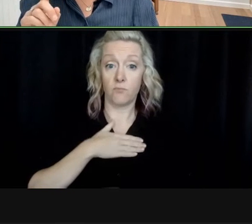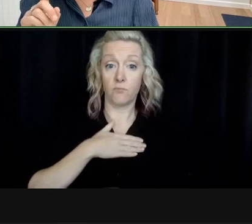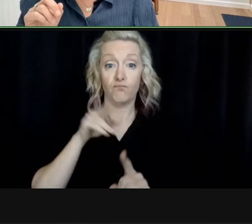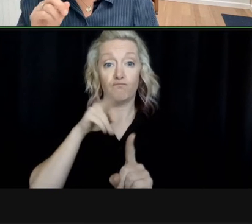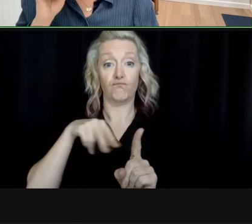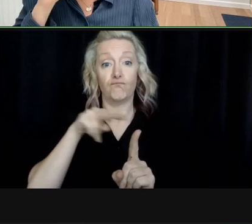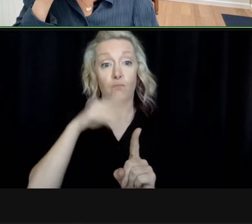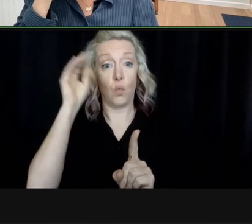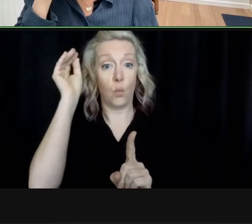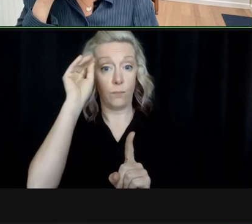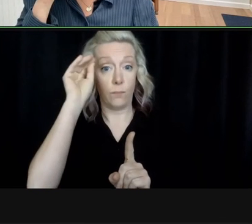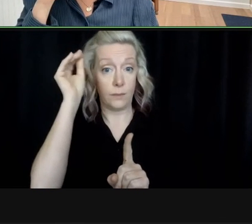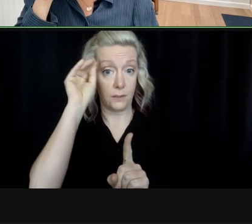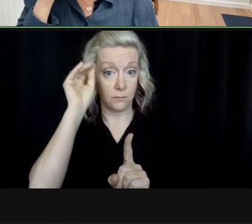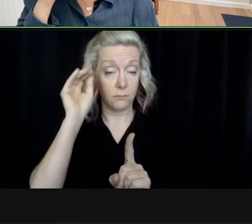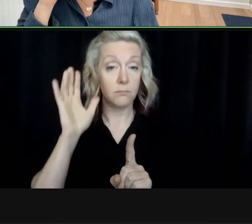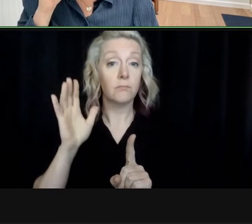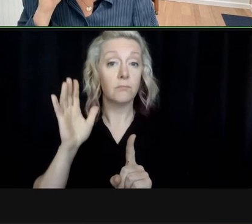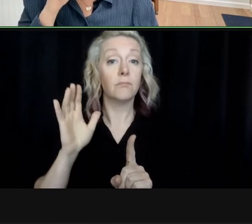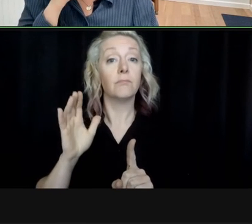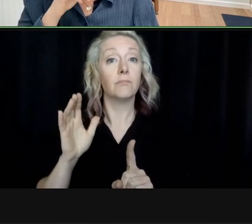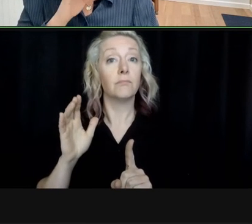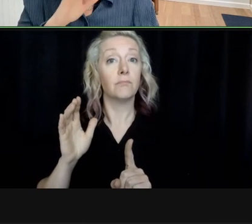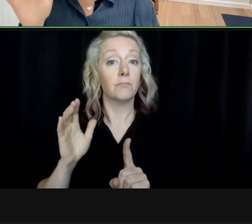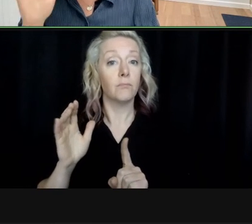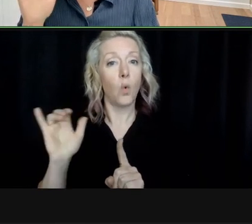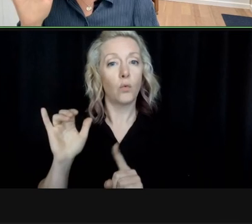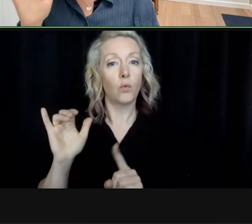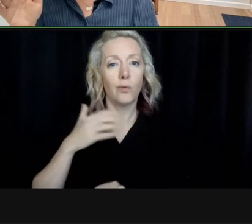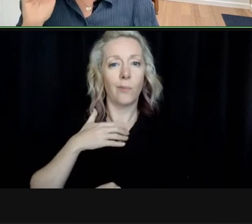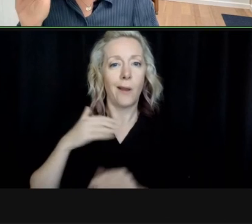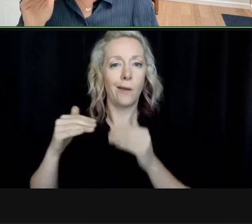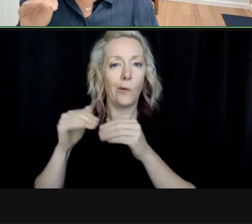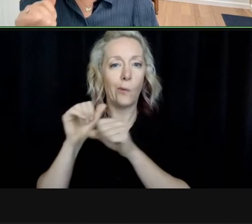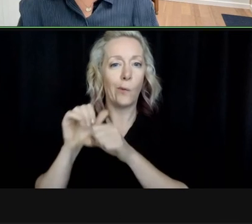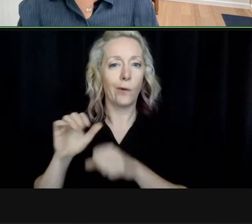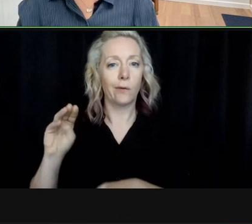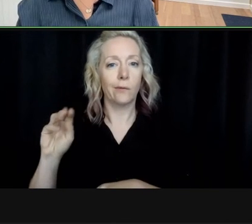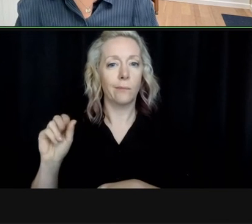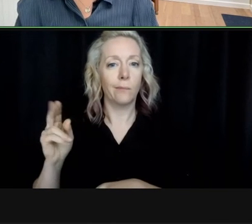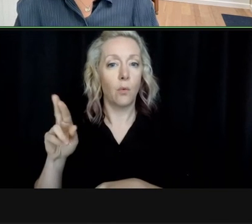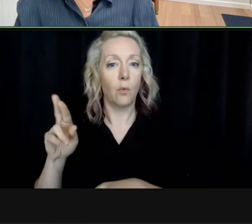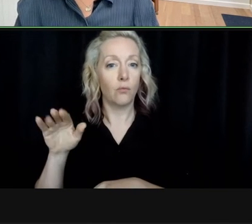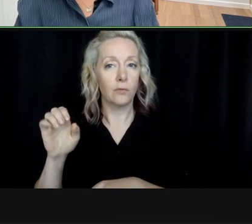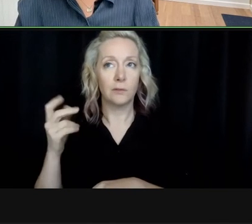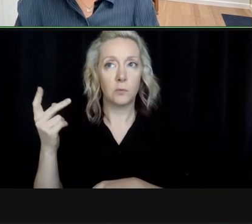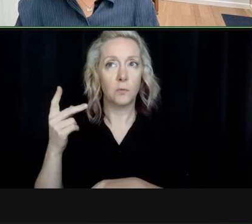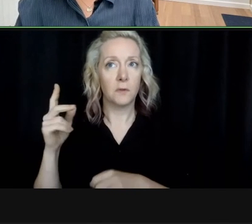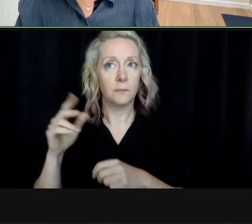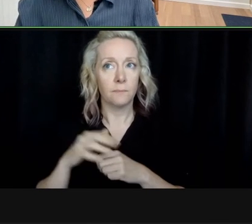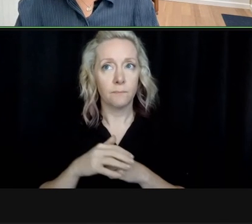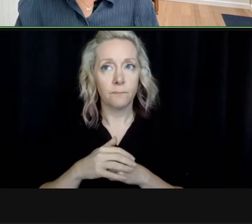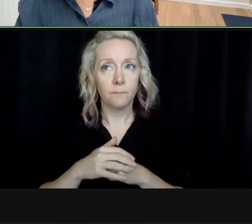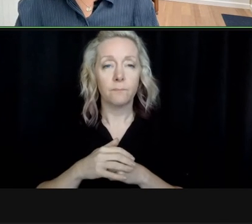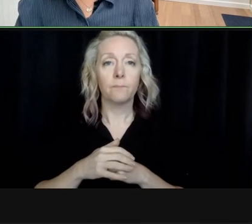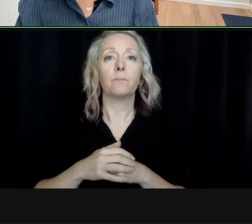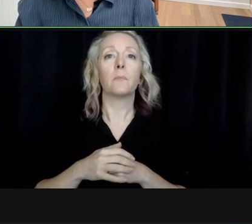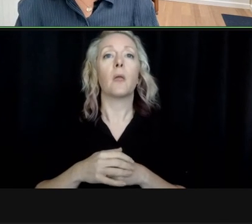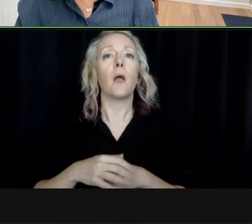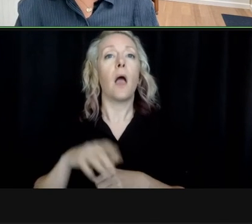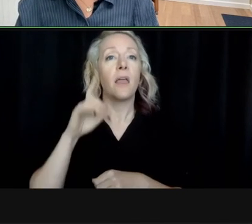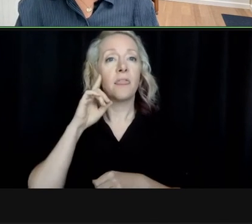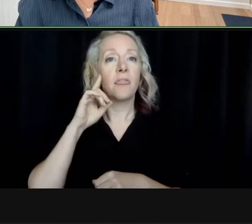personal opinion and my colleague Maurice and I together. So again, not a doctor. This is what the behaviors look familiar.